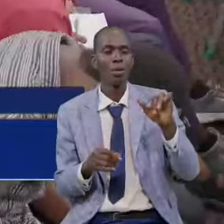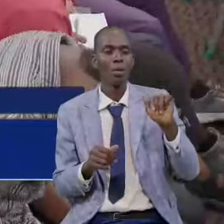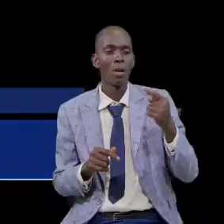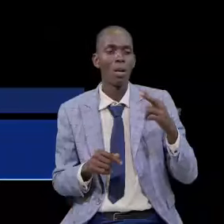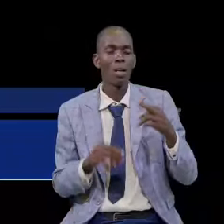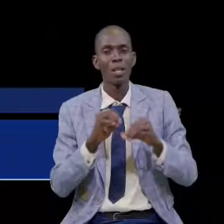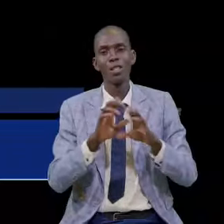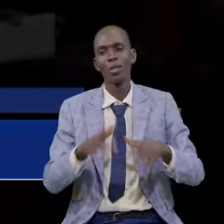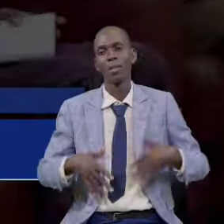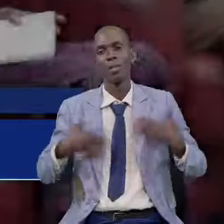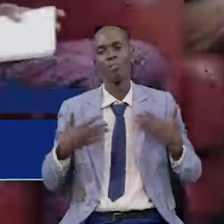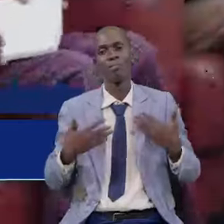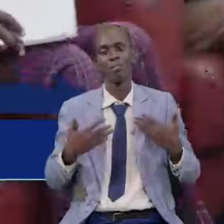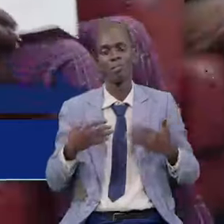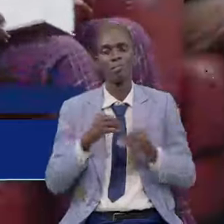Thank you for that, amen.